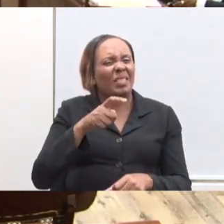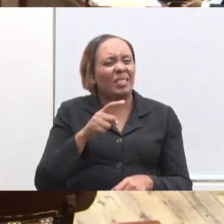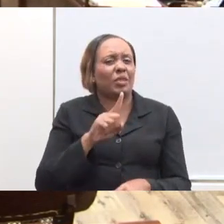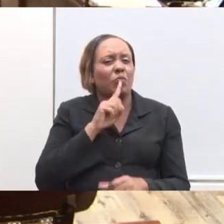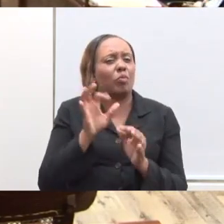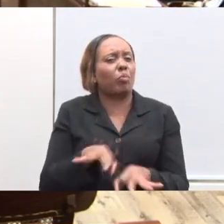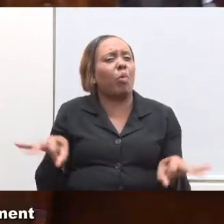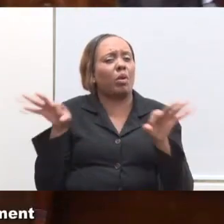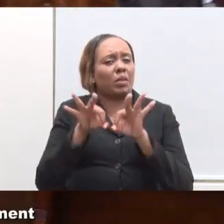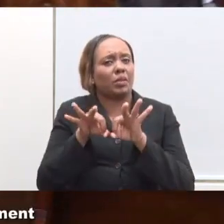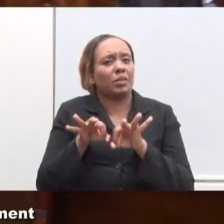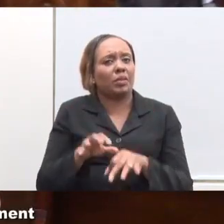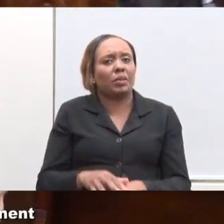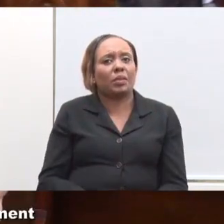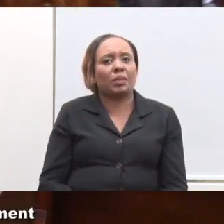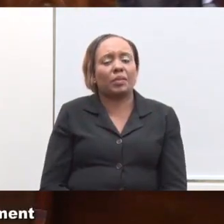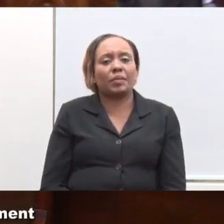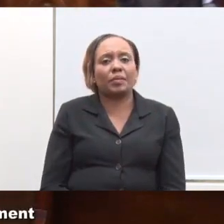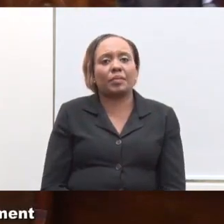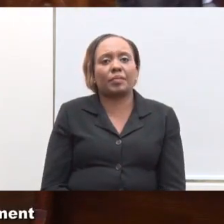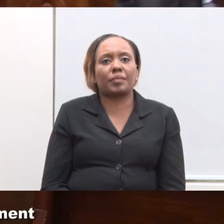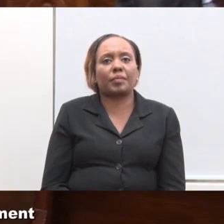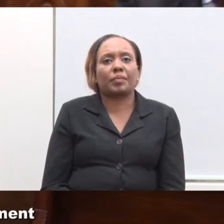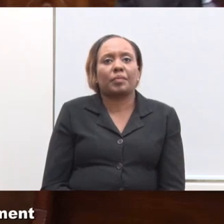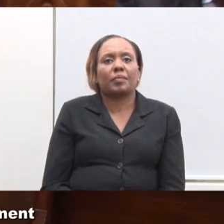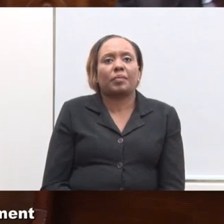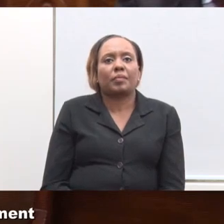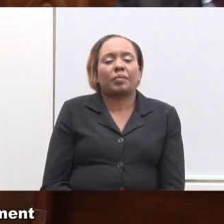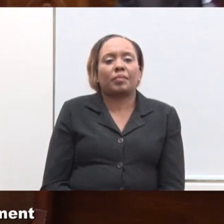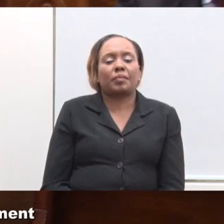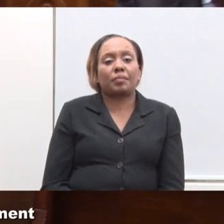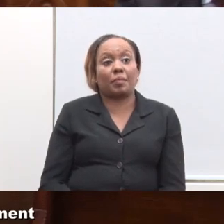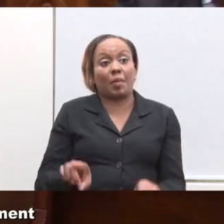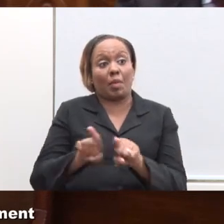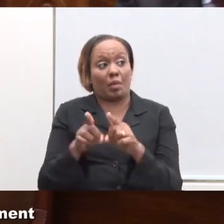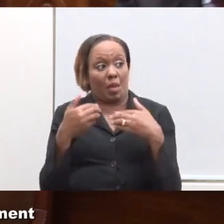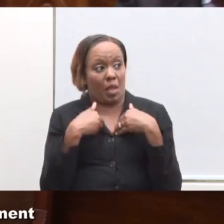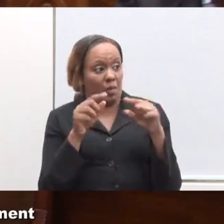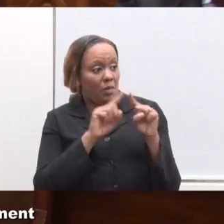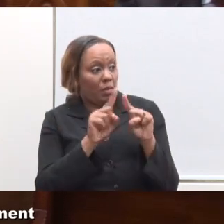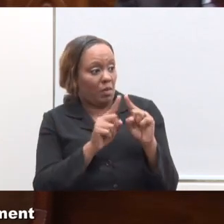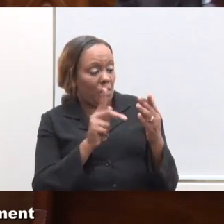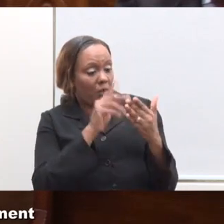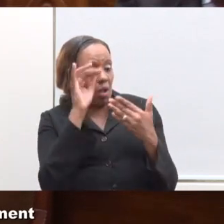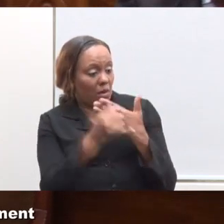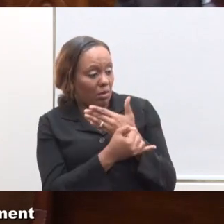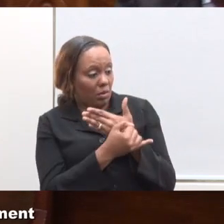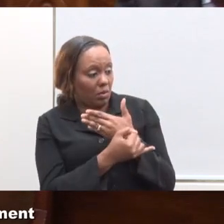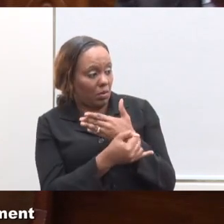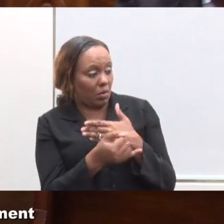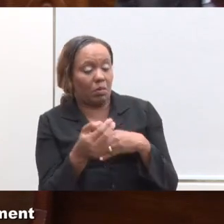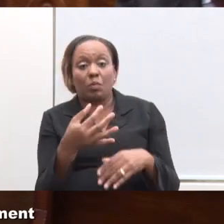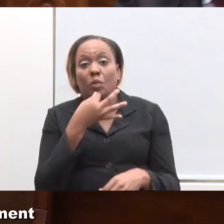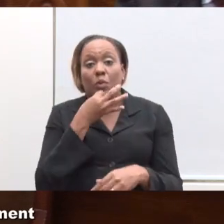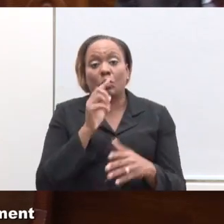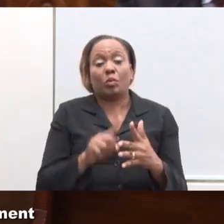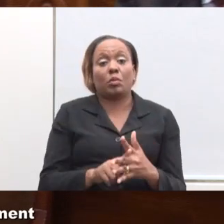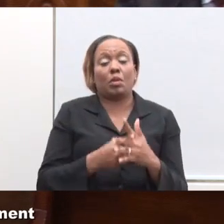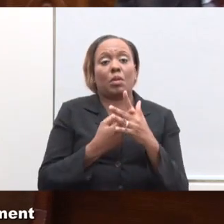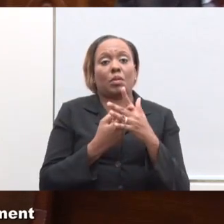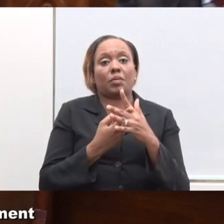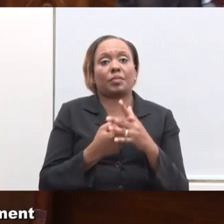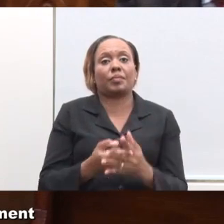Mr. Speaker, I will just recall that we have projects that are continuing or about to start. I spoke earlier